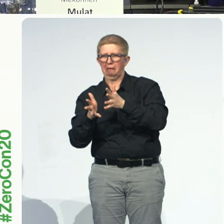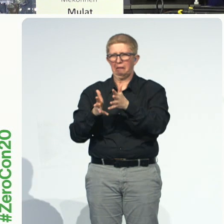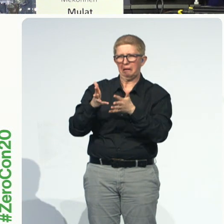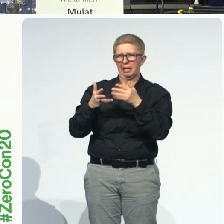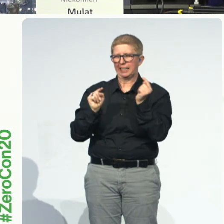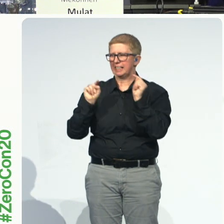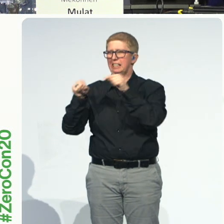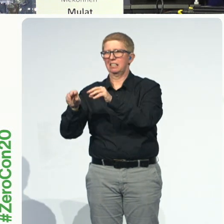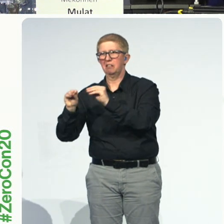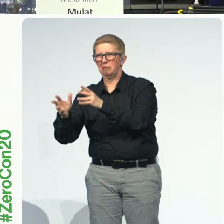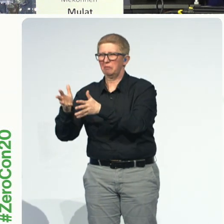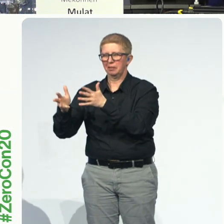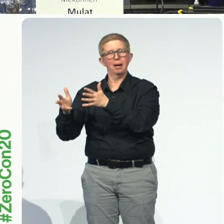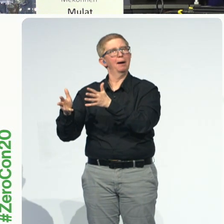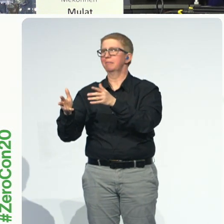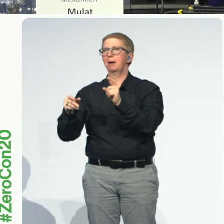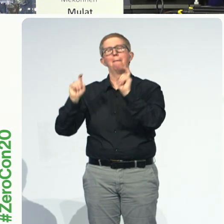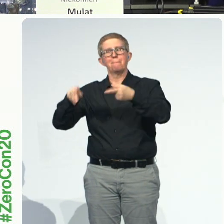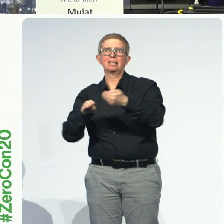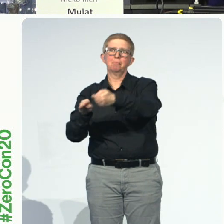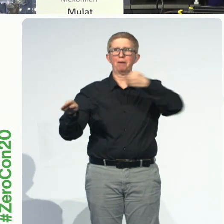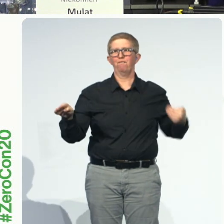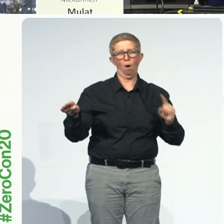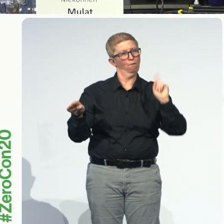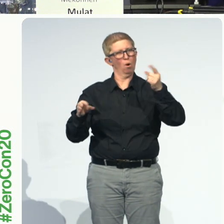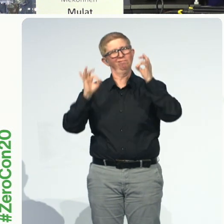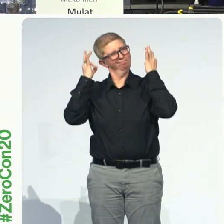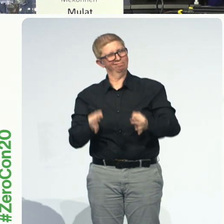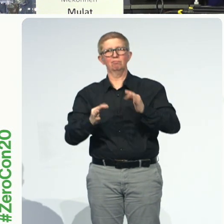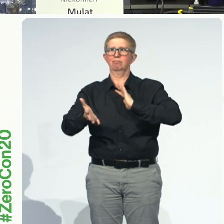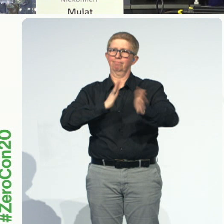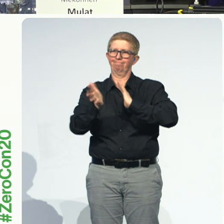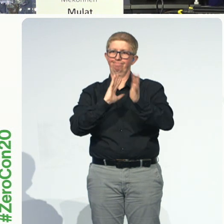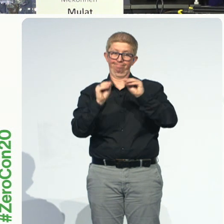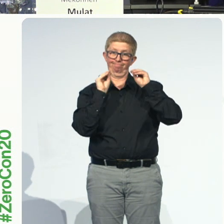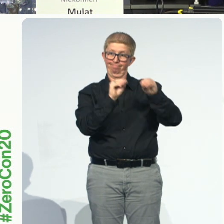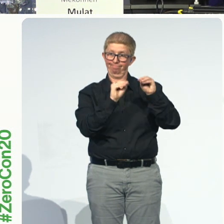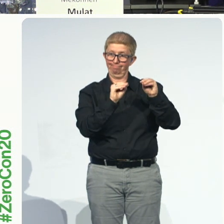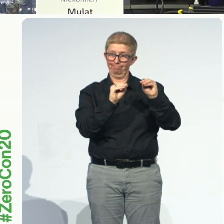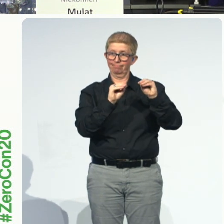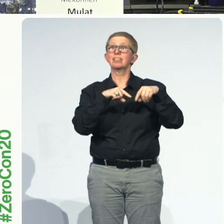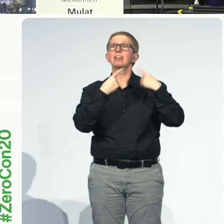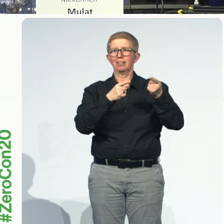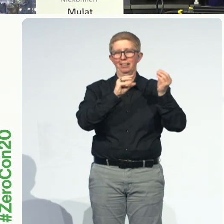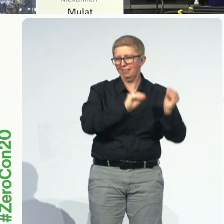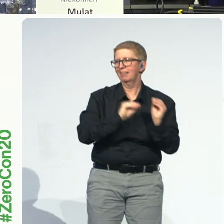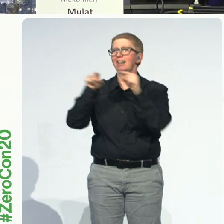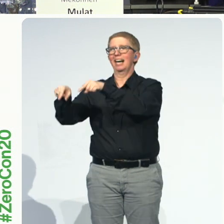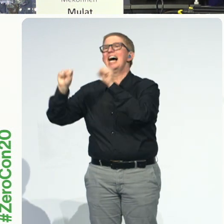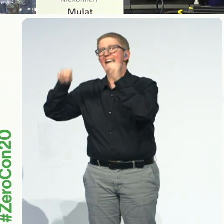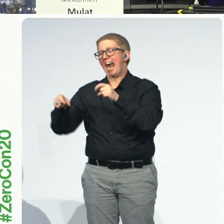deaf students. The project was started in year 2003. It was mainly aiming to improve